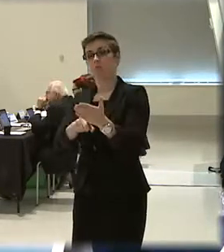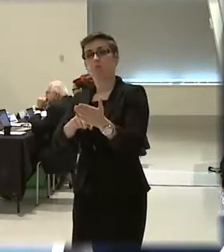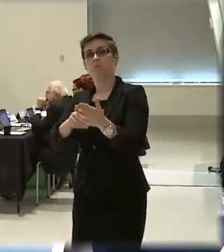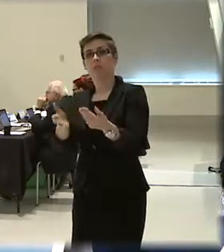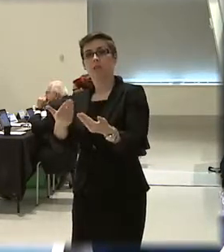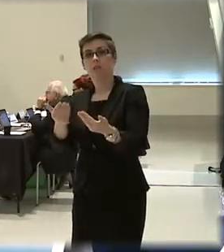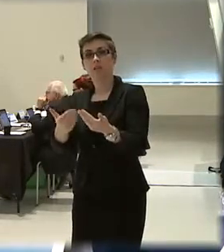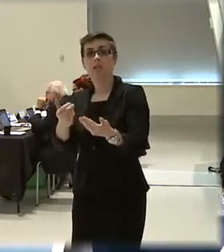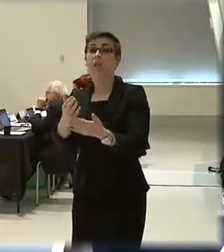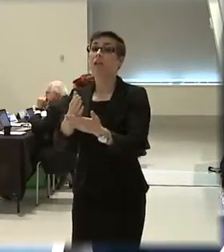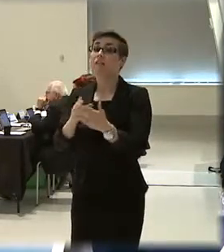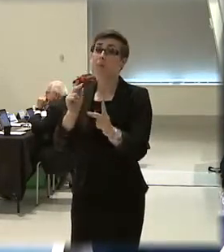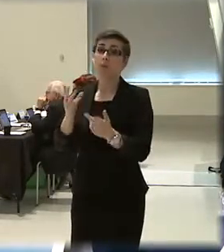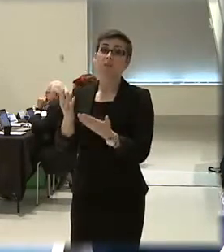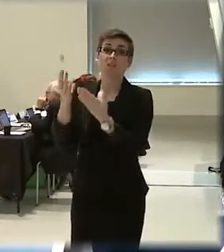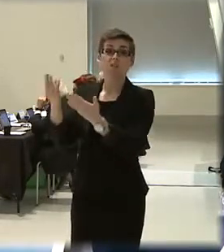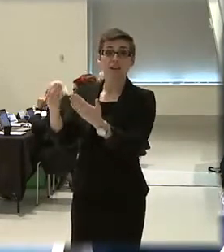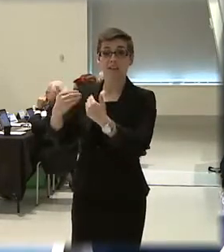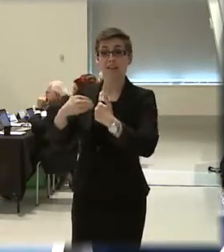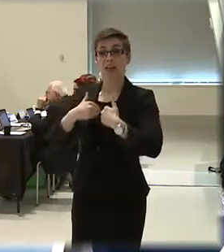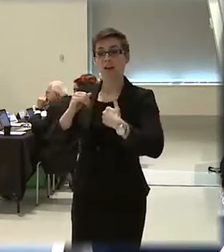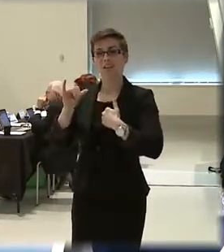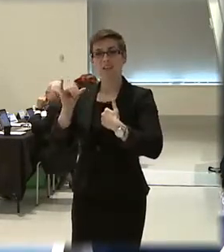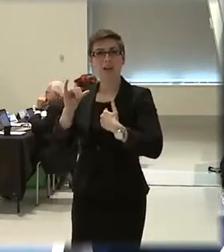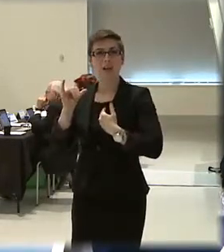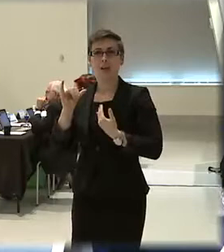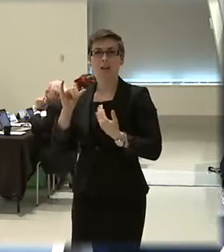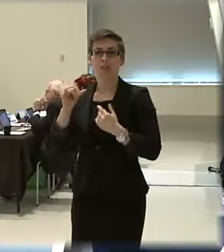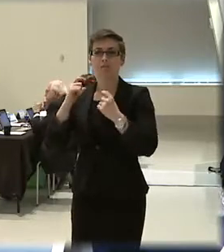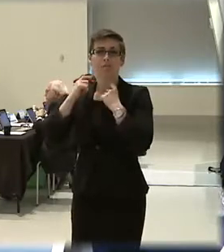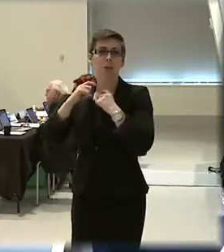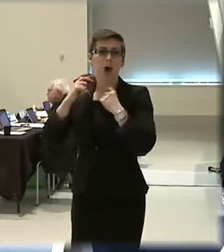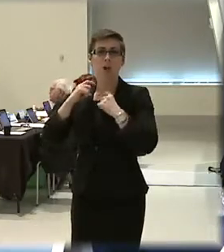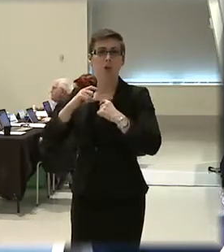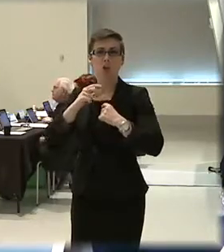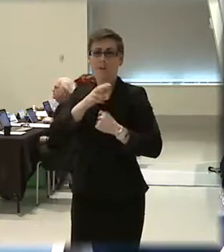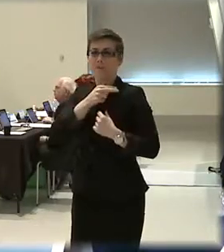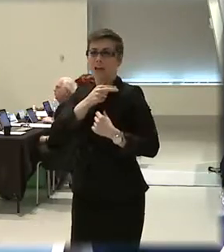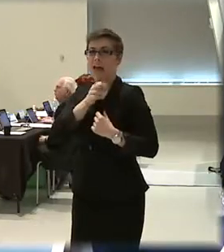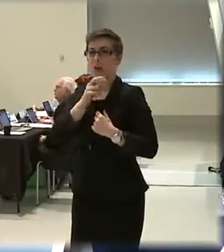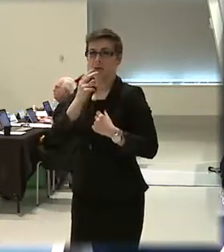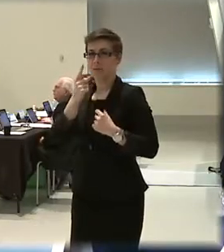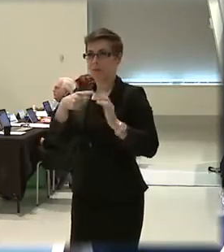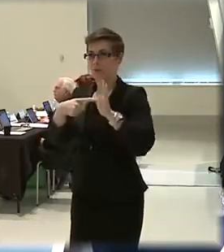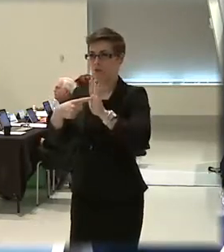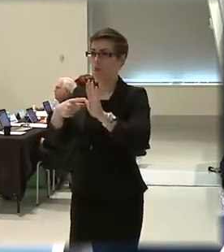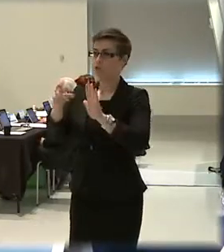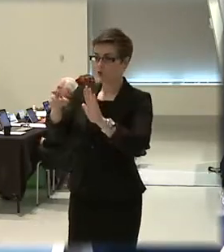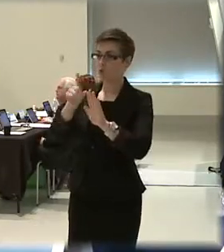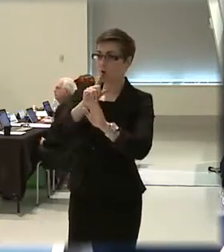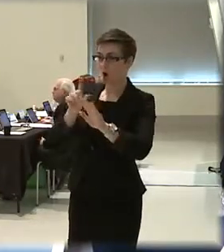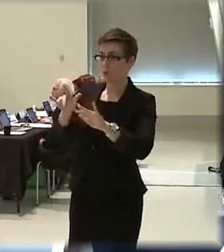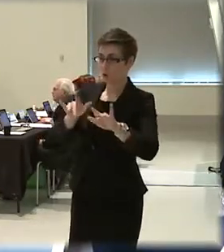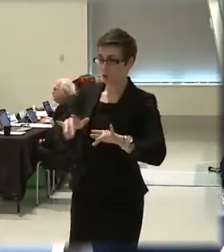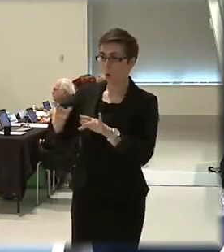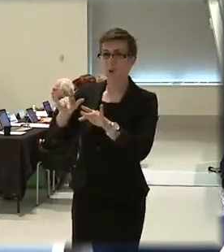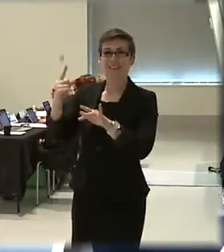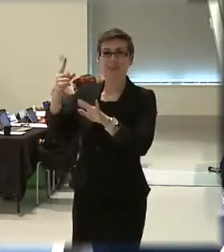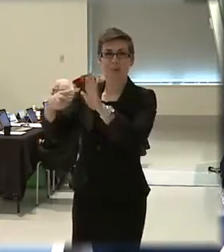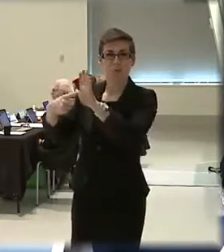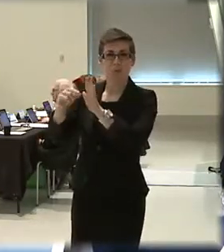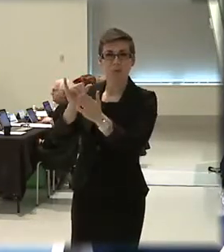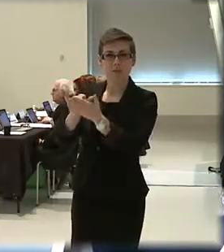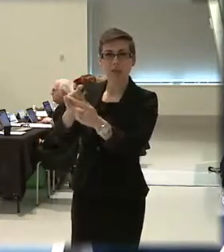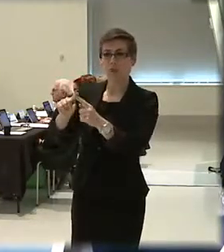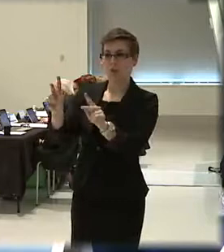suggested putting a color flag or something, or even like a little sign that says you being recorded, where the officer